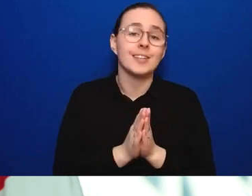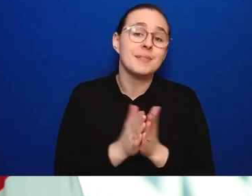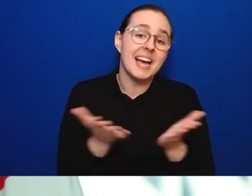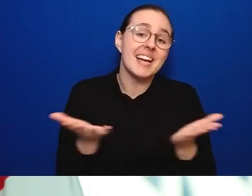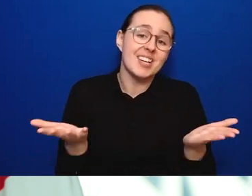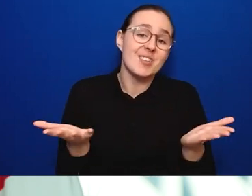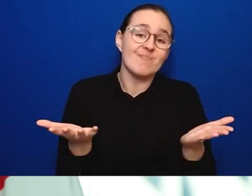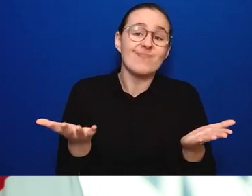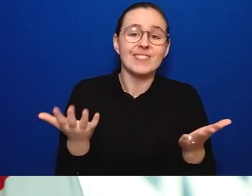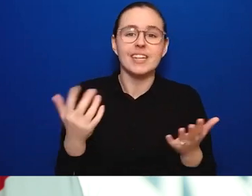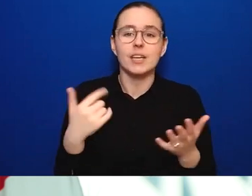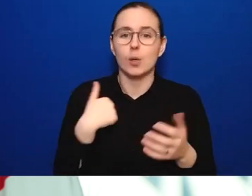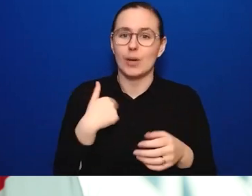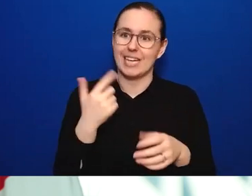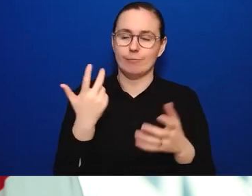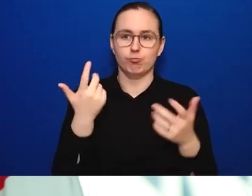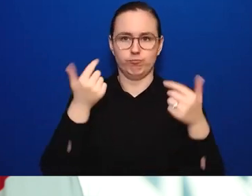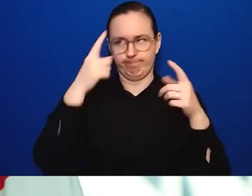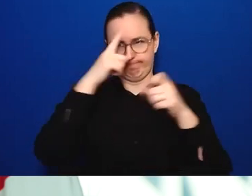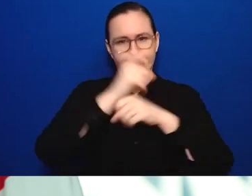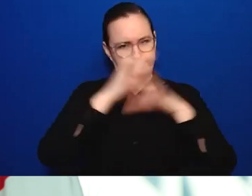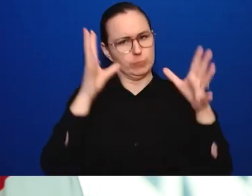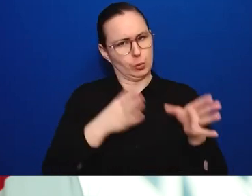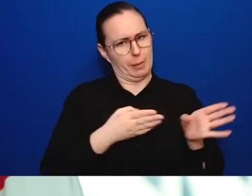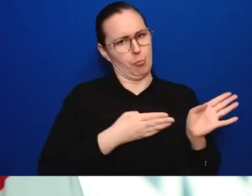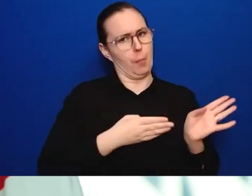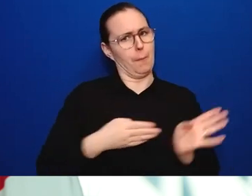as possible with local communities for the freshet system this spring.